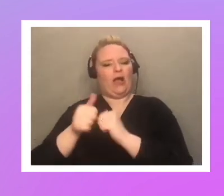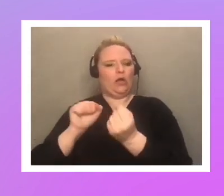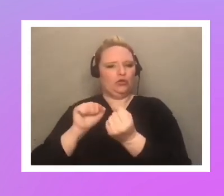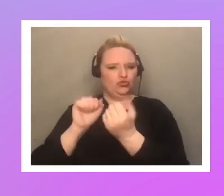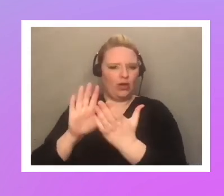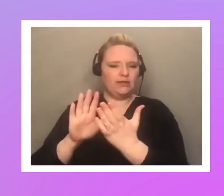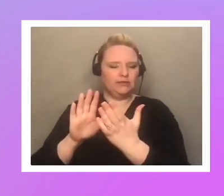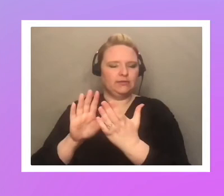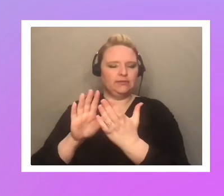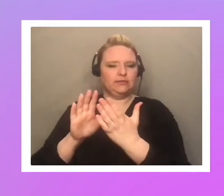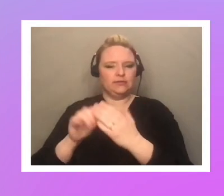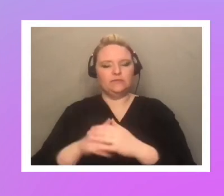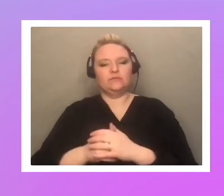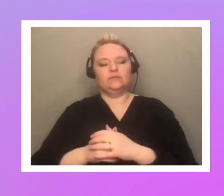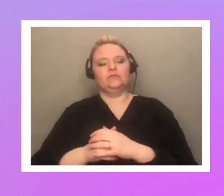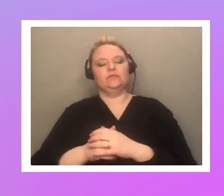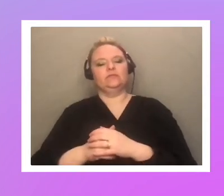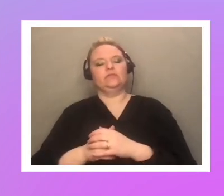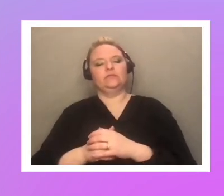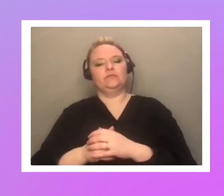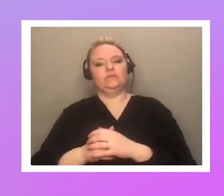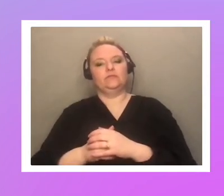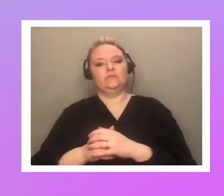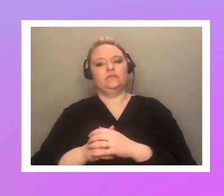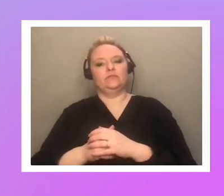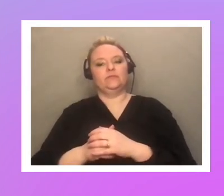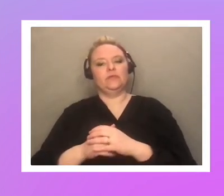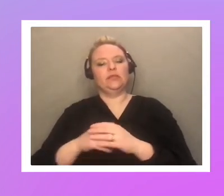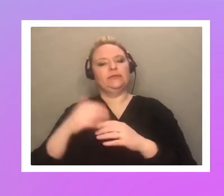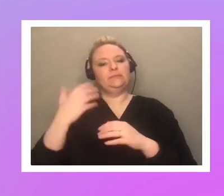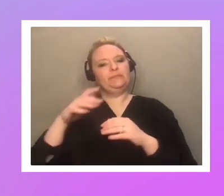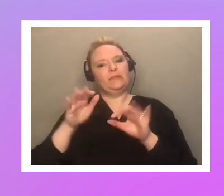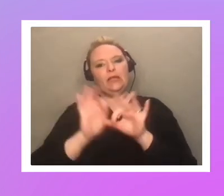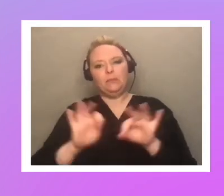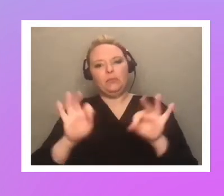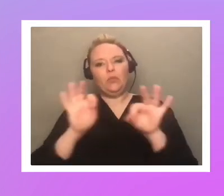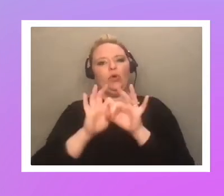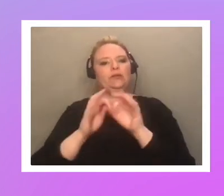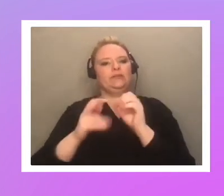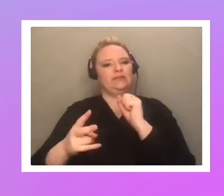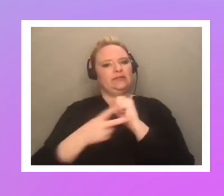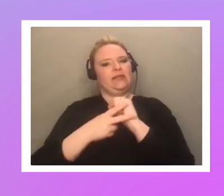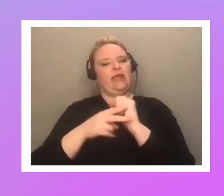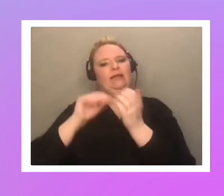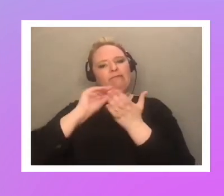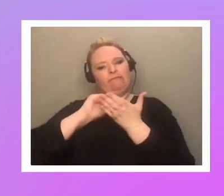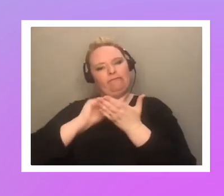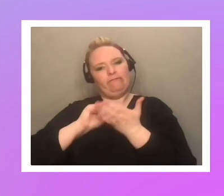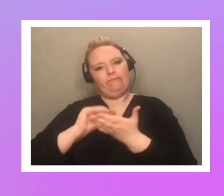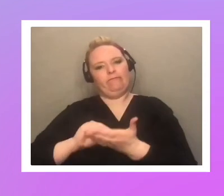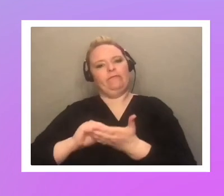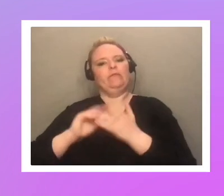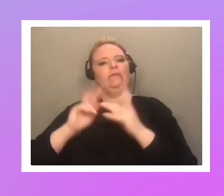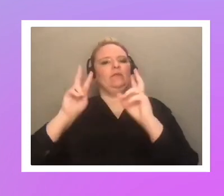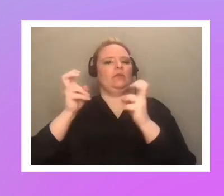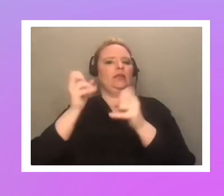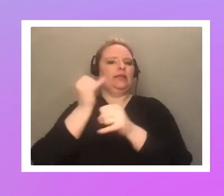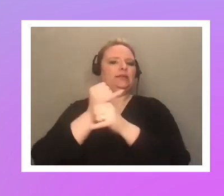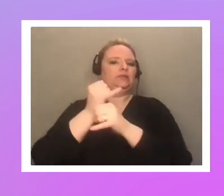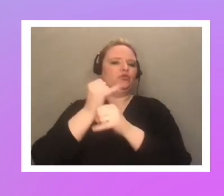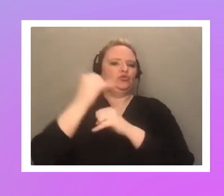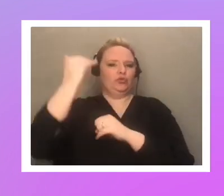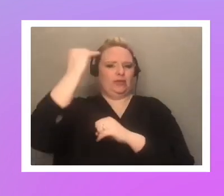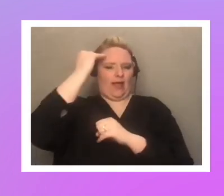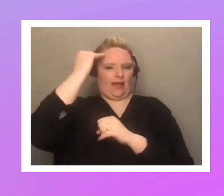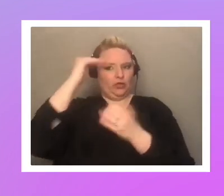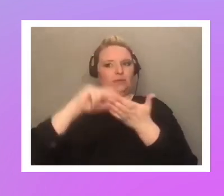issues. It's particularly important to save this institutional knowledge so that